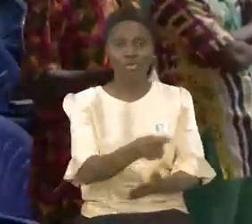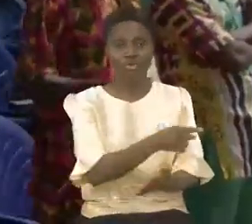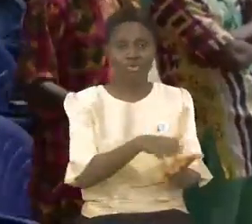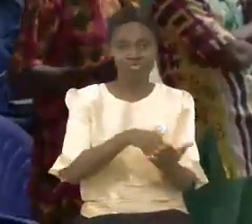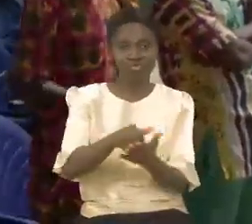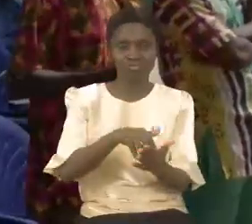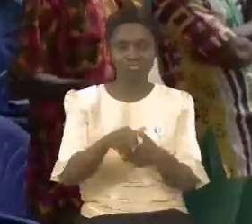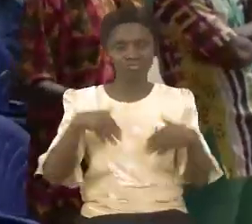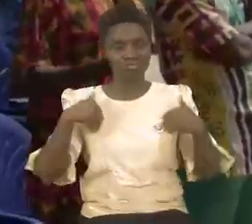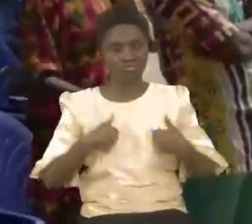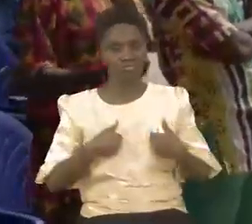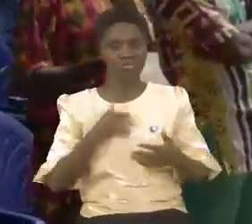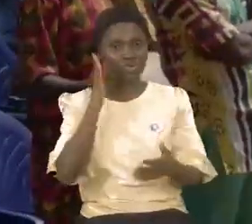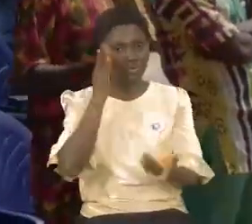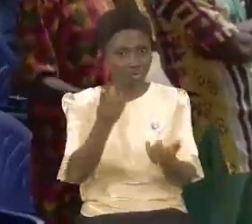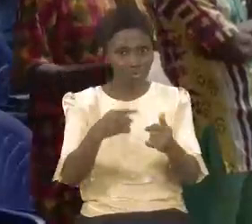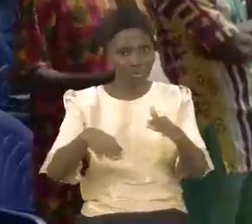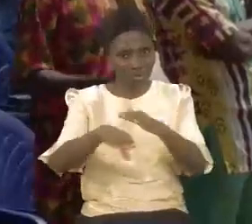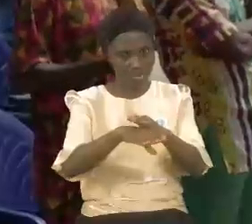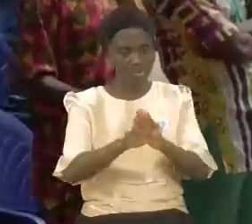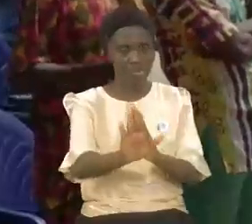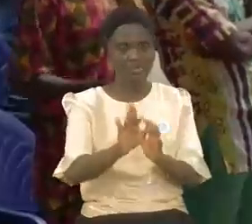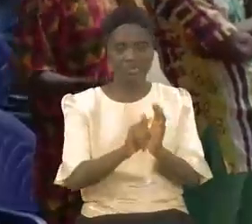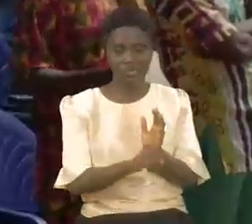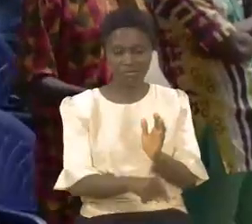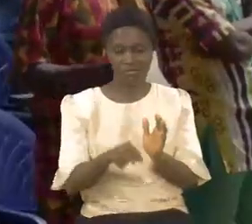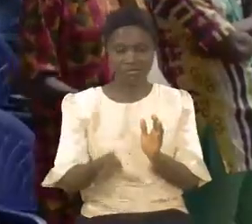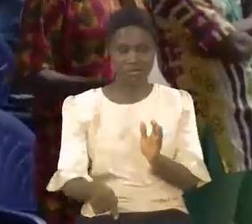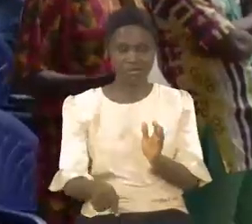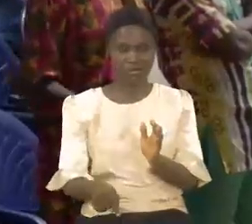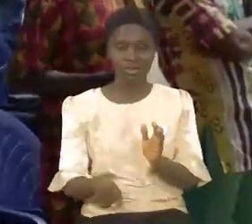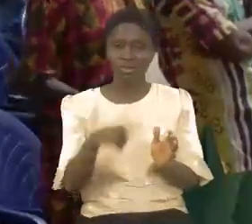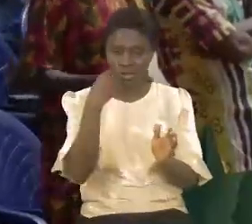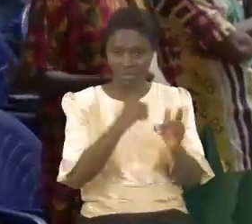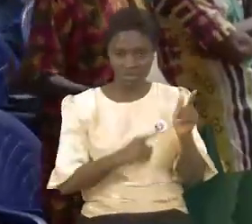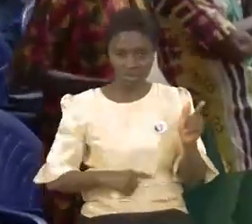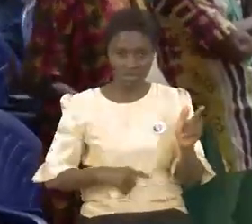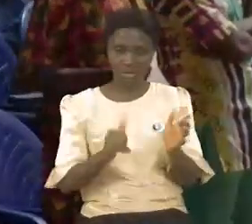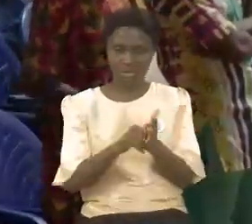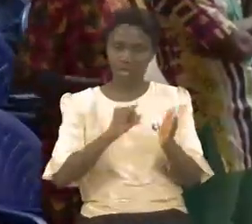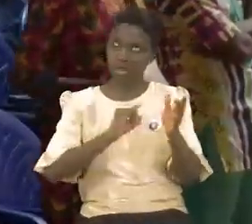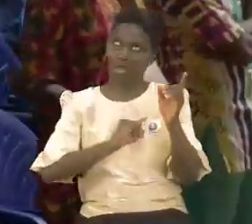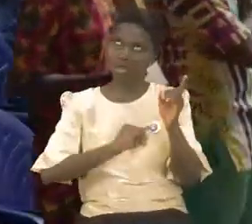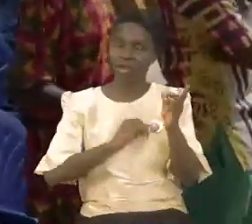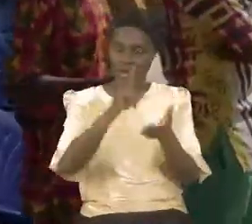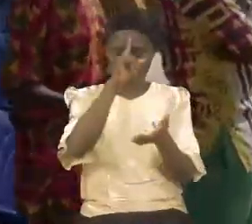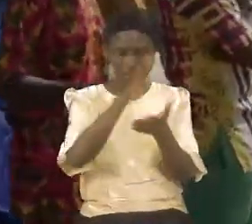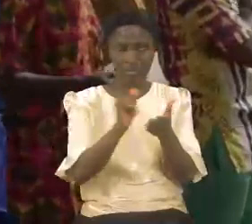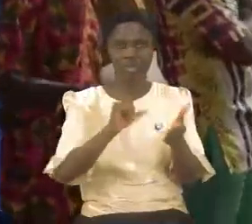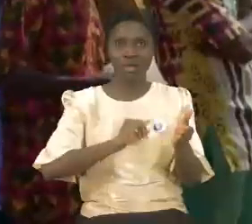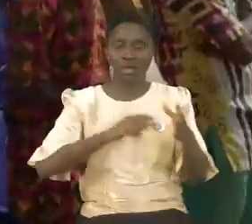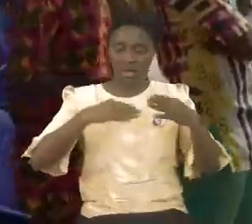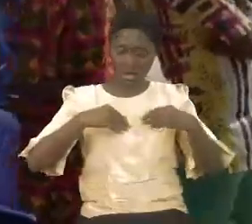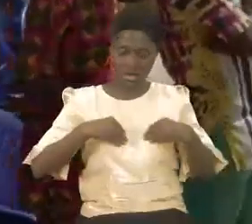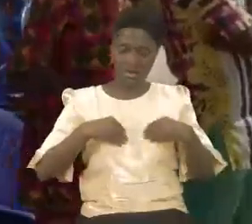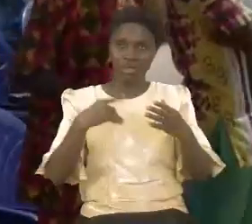will come under your feet. Tell the Lord, I believe, I accept the promise of the Lord, the pronouncement